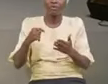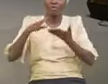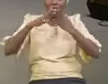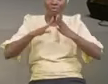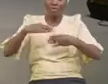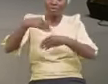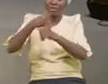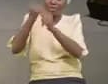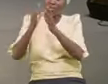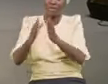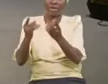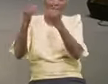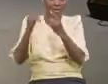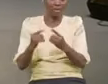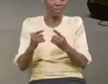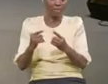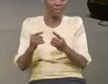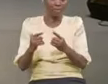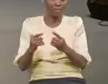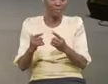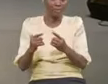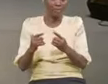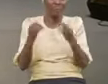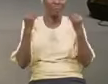Hafi avoulela la va.